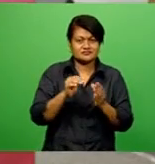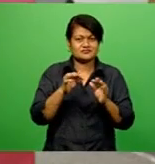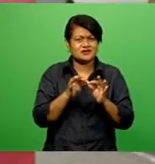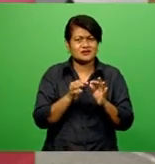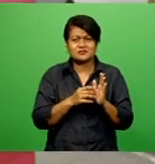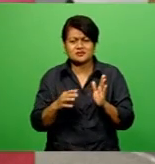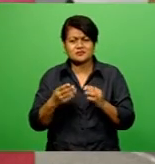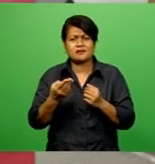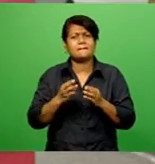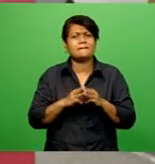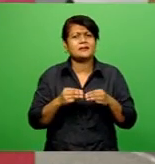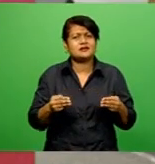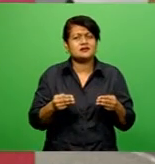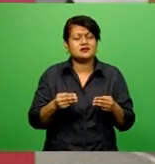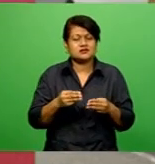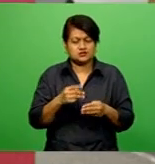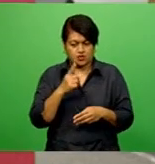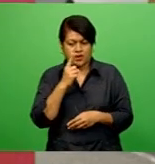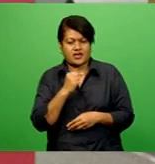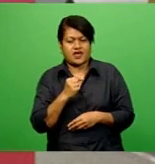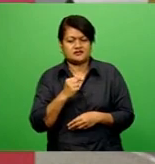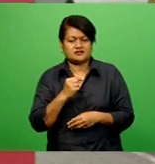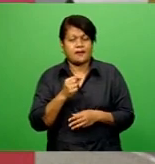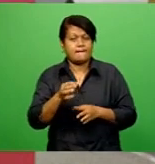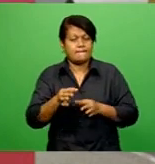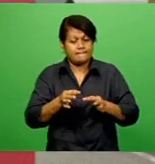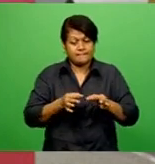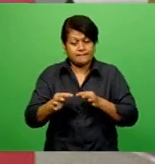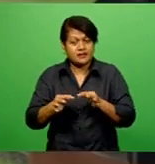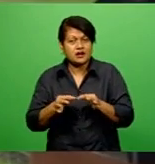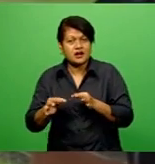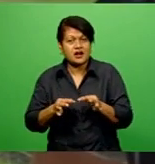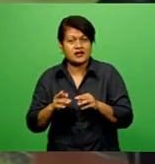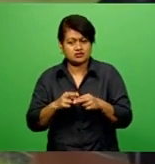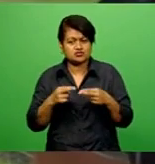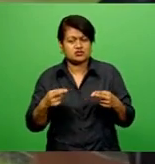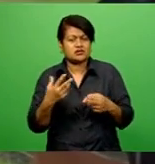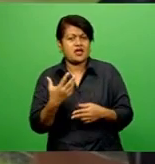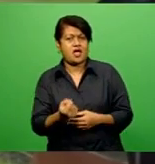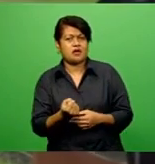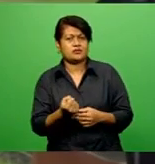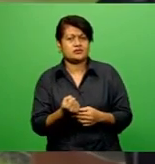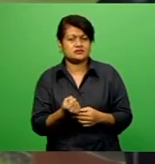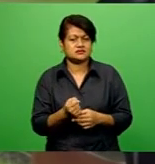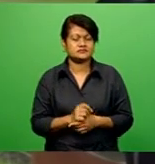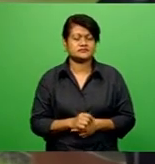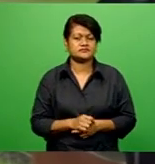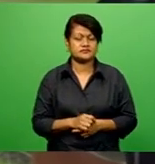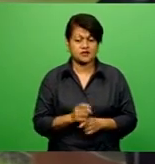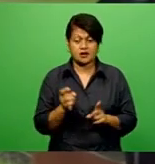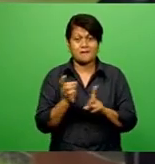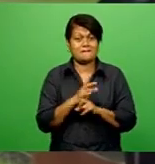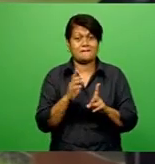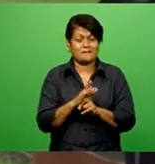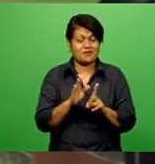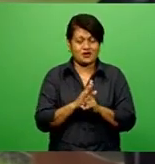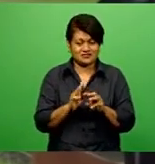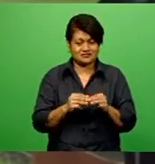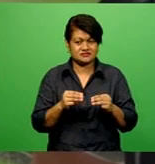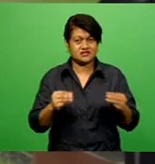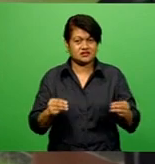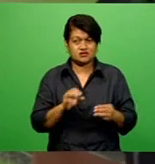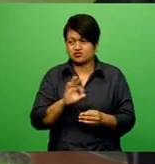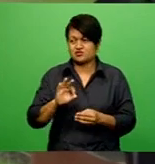have to plan the resource that they have with them. The unavailability of this important material has affected